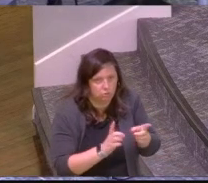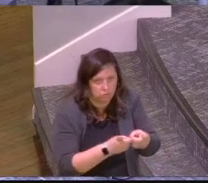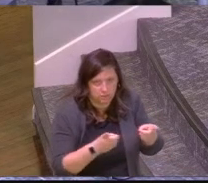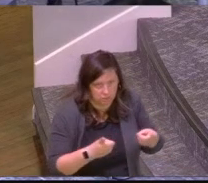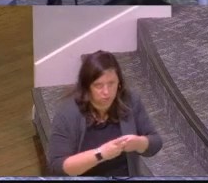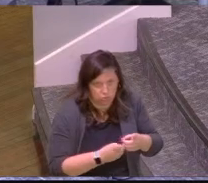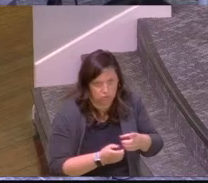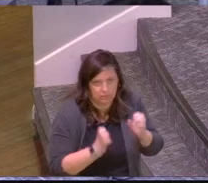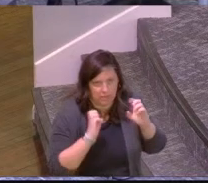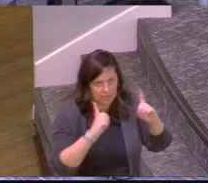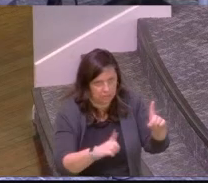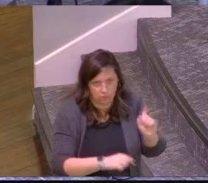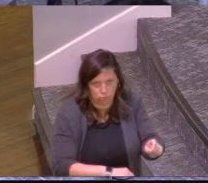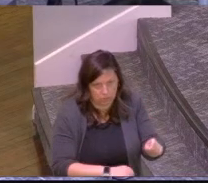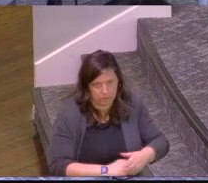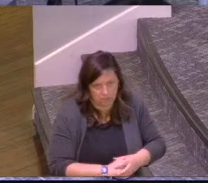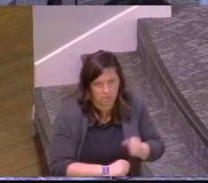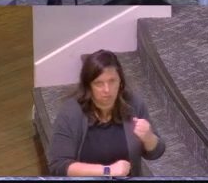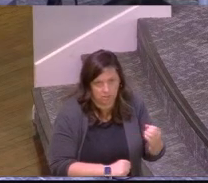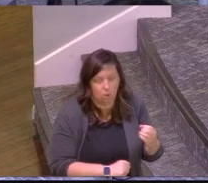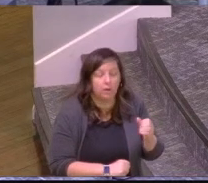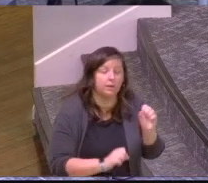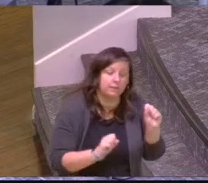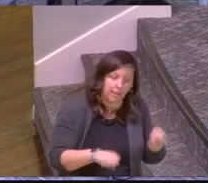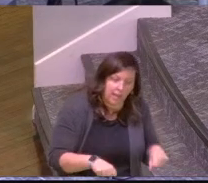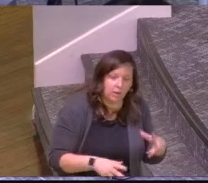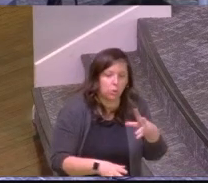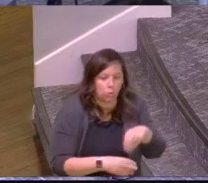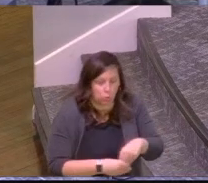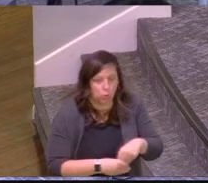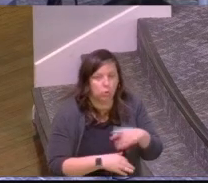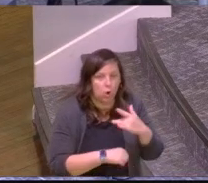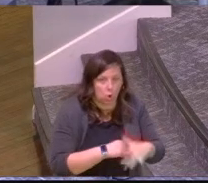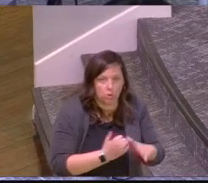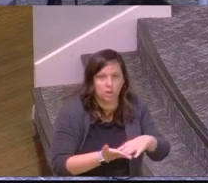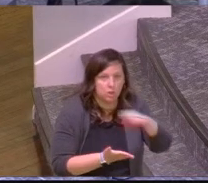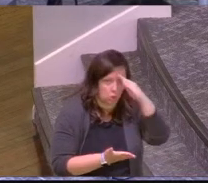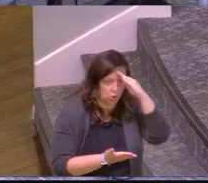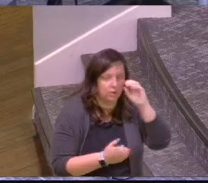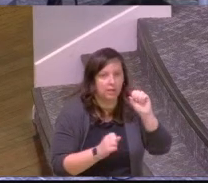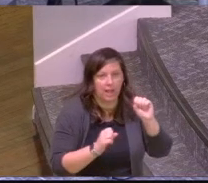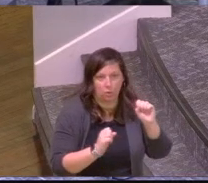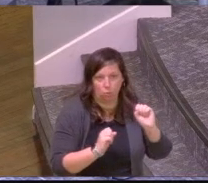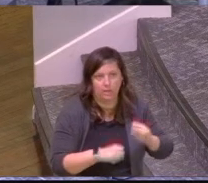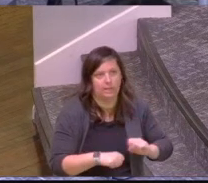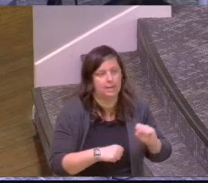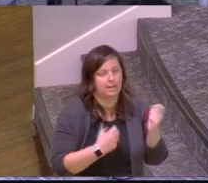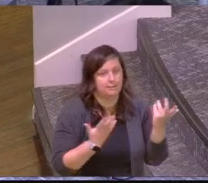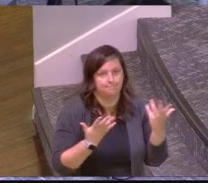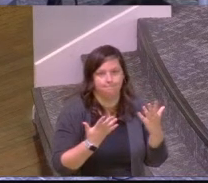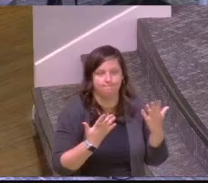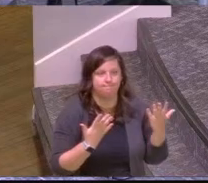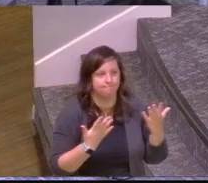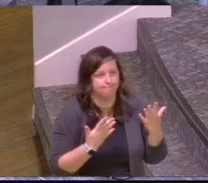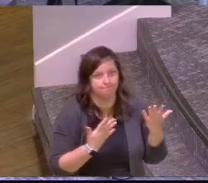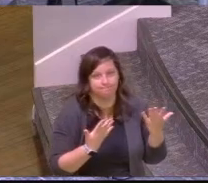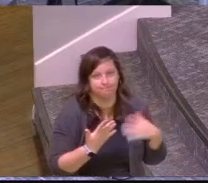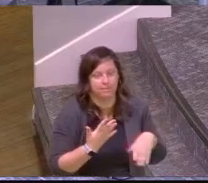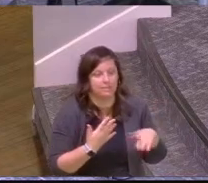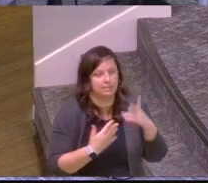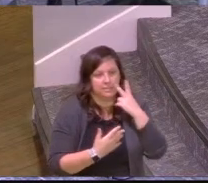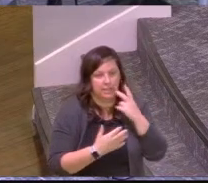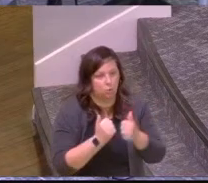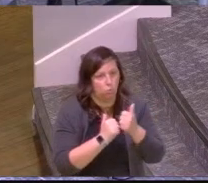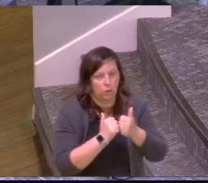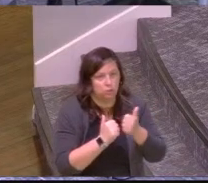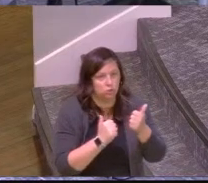needs. So I think it definitely could include early learning and you could rank them, but I would not like to limit it just to that.